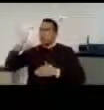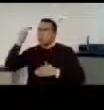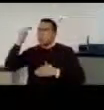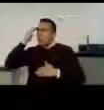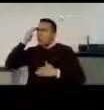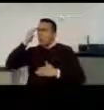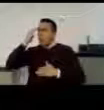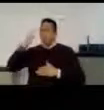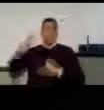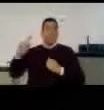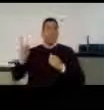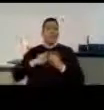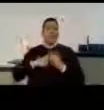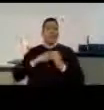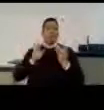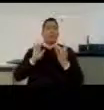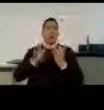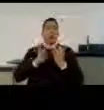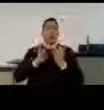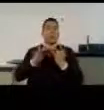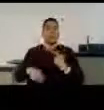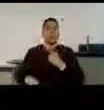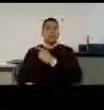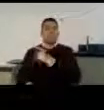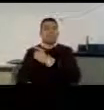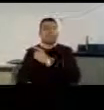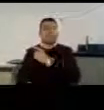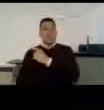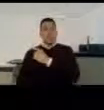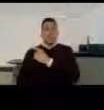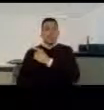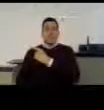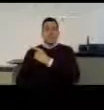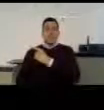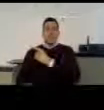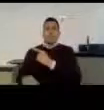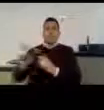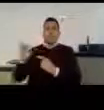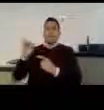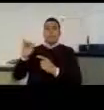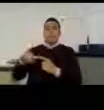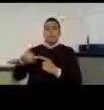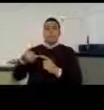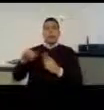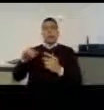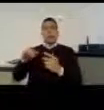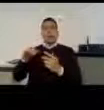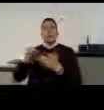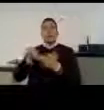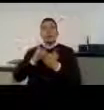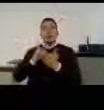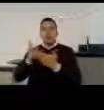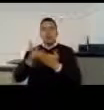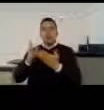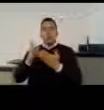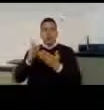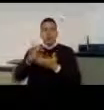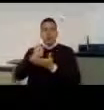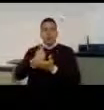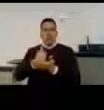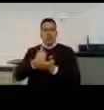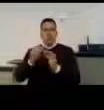know? What should I learn? That might be the first place where they're getting sort of this wraparound services and understanding of where to